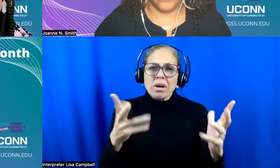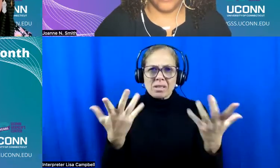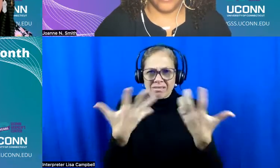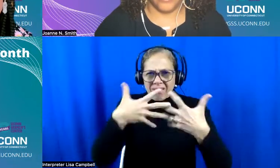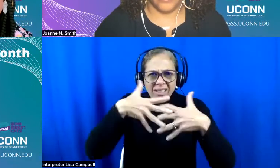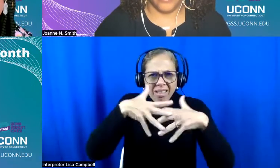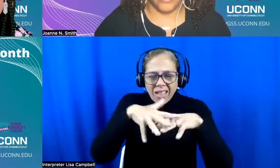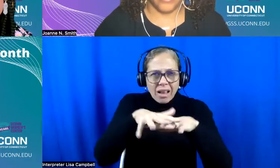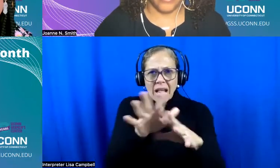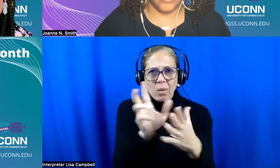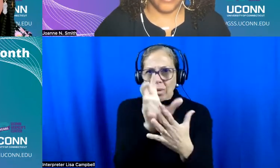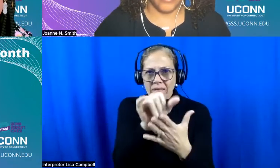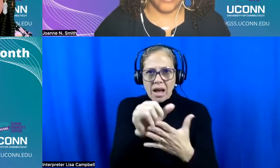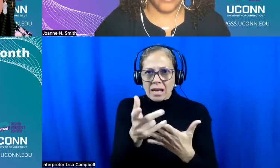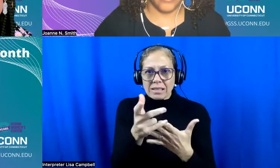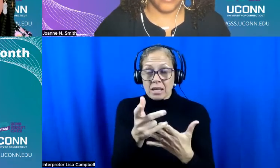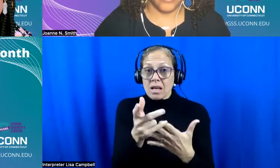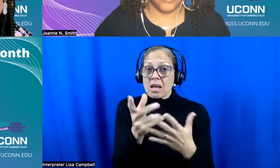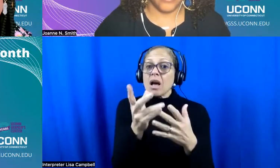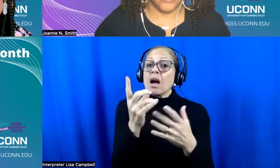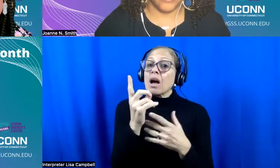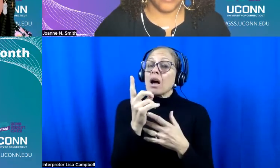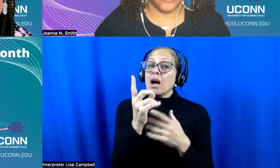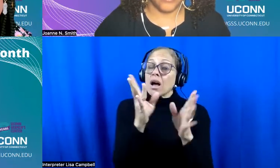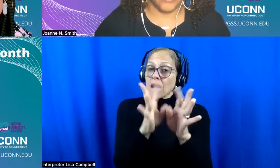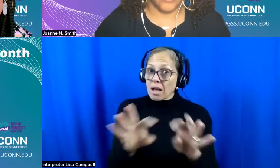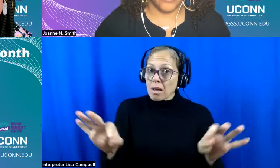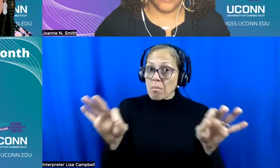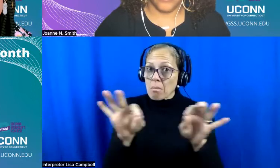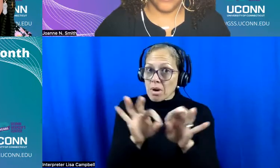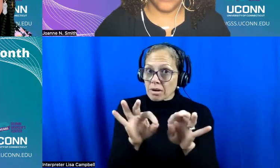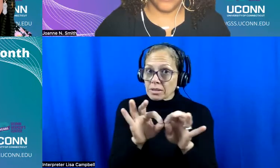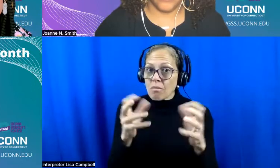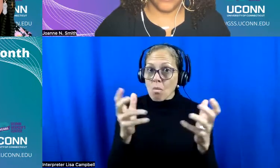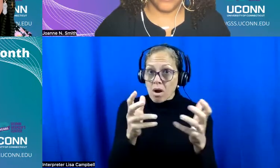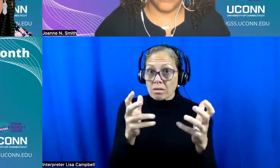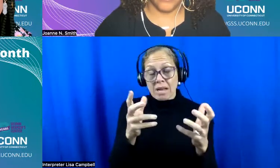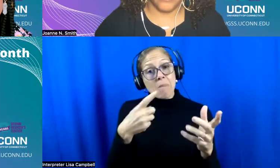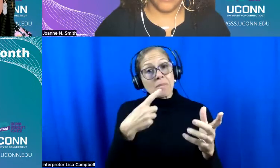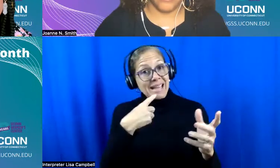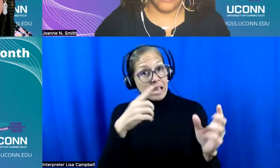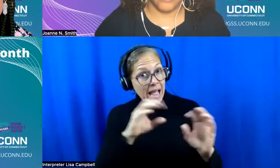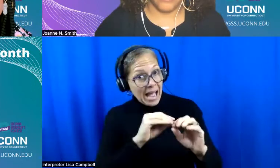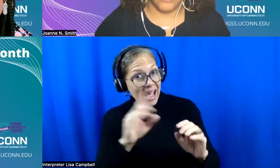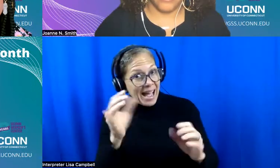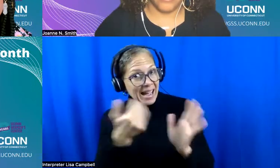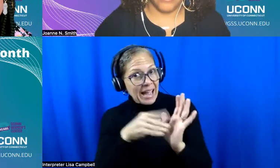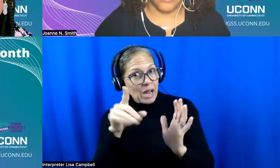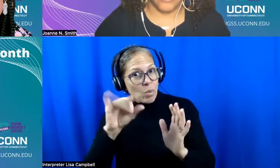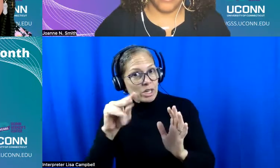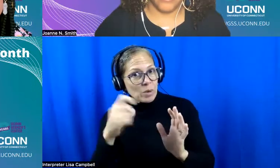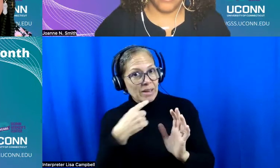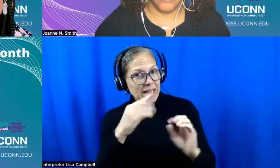there. I think that it is imperative, however, that, echoing, let me be really clear, what Joanne shared, that